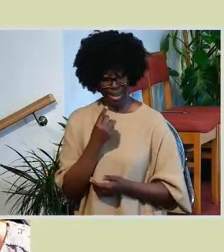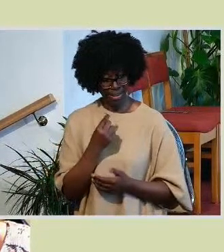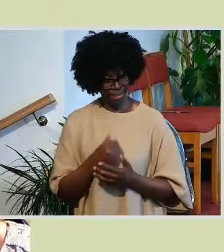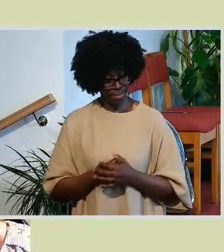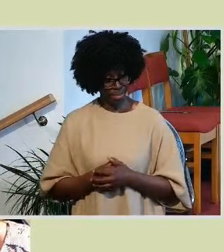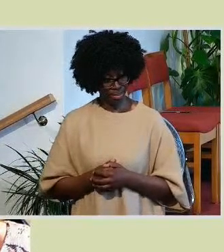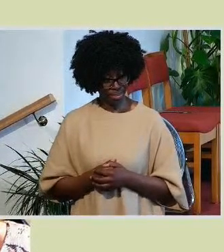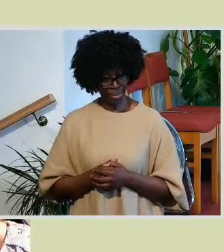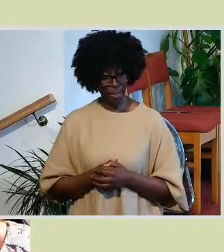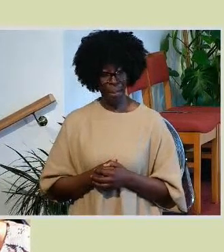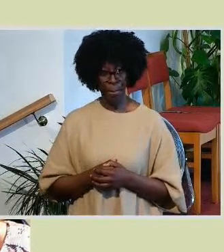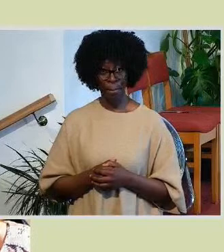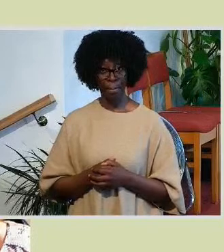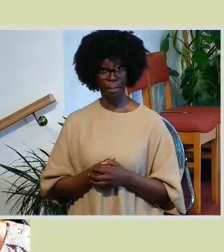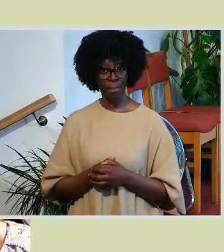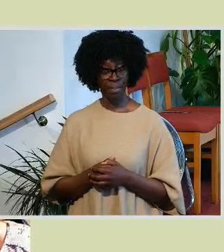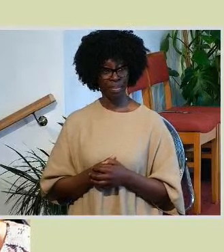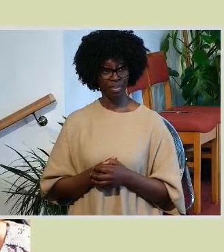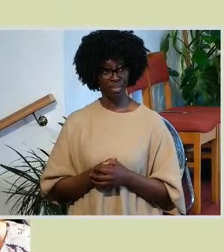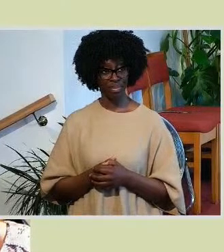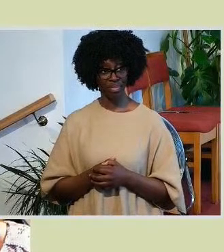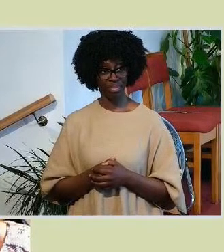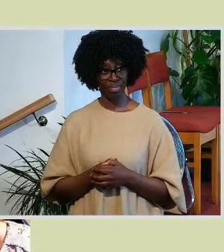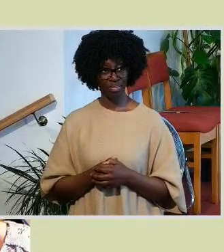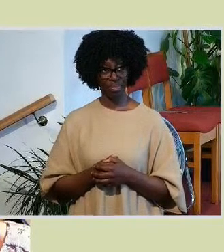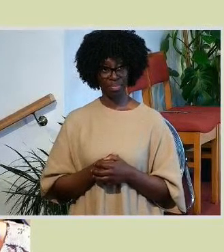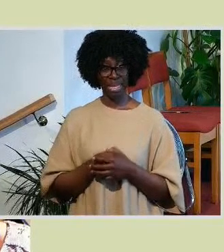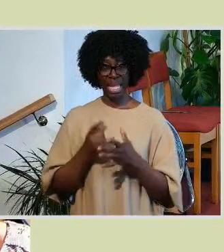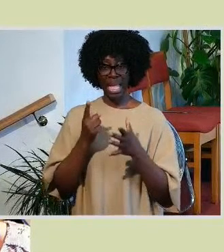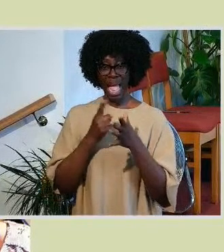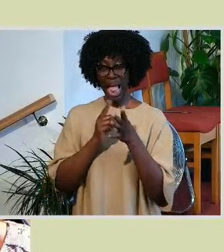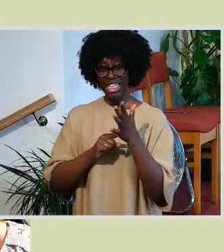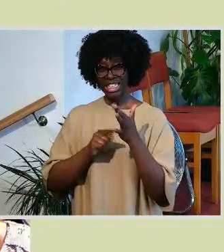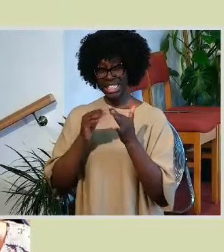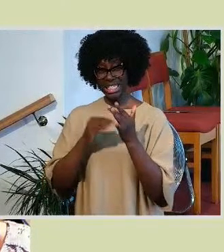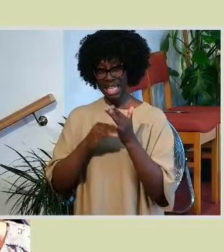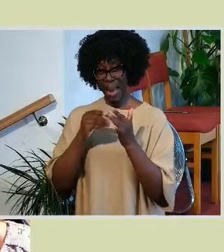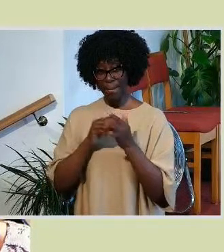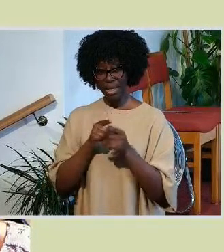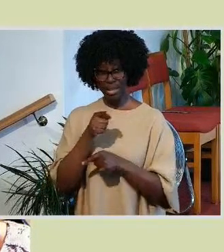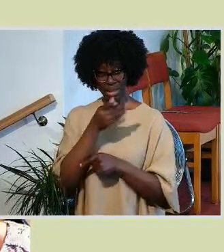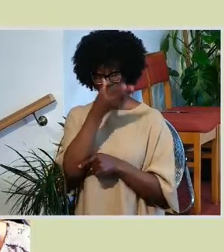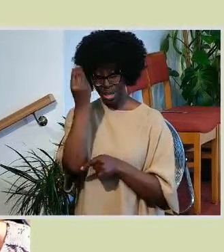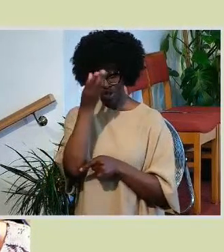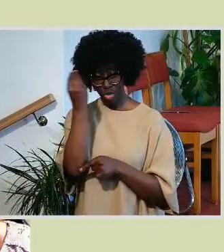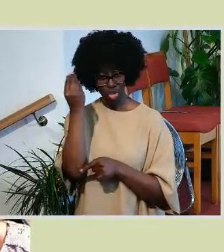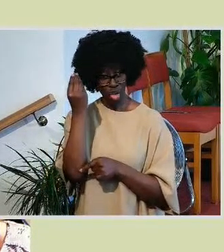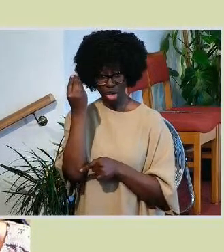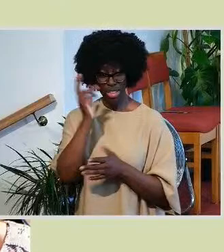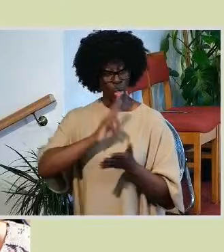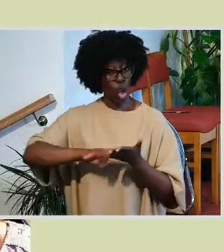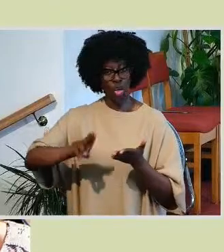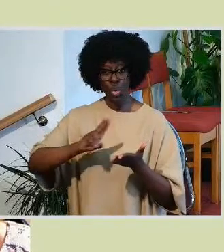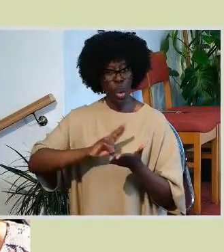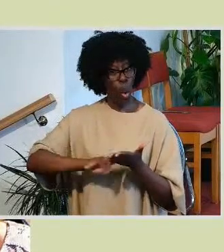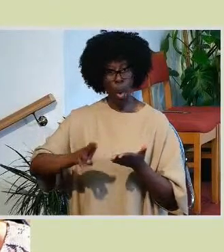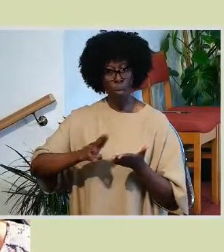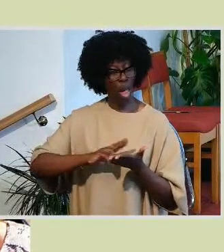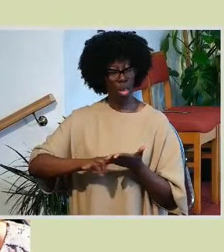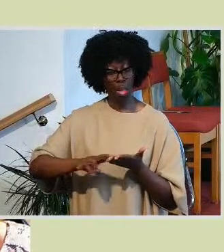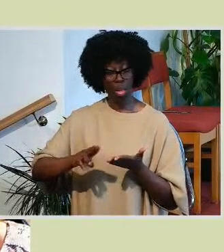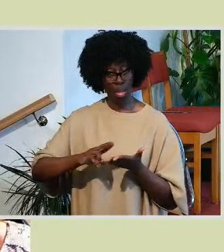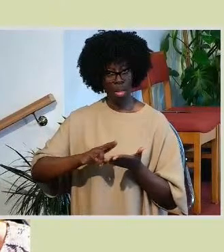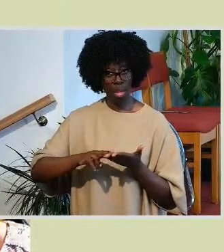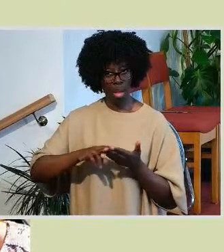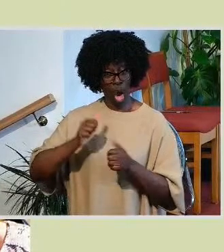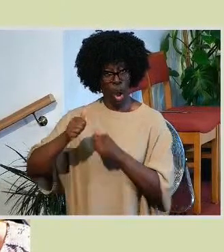dementia, Alzheimer's and dementia are not normal aspects of aging. They are common, but they're not normal.